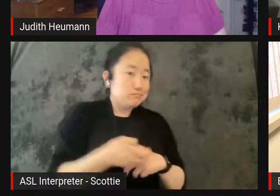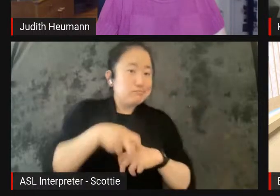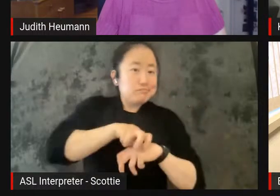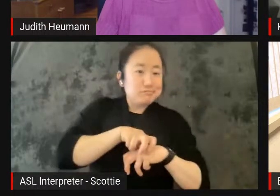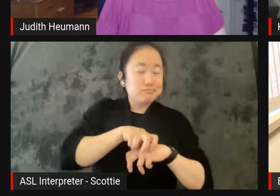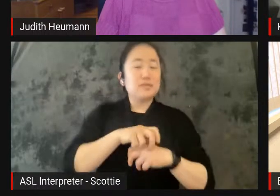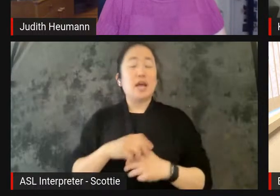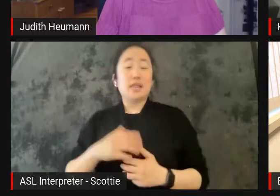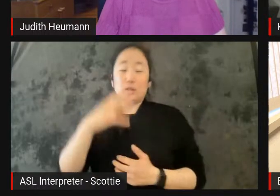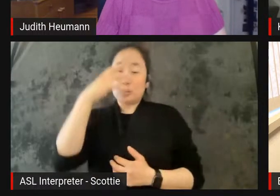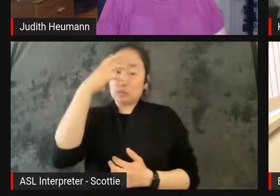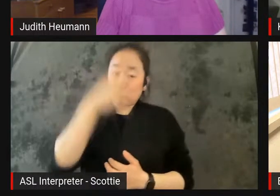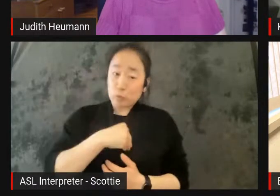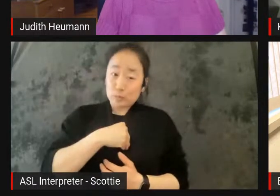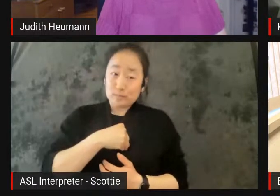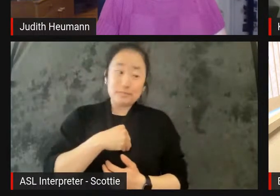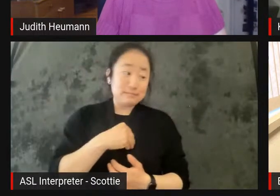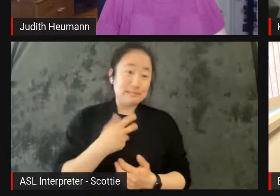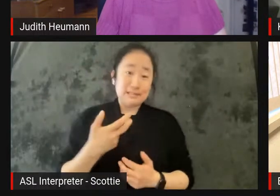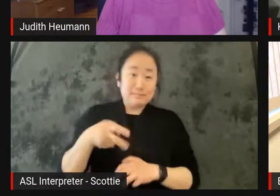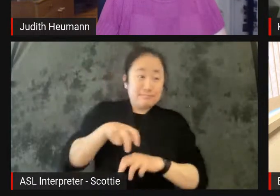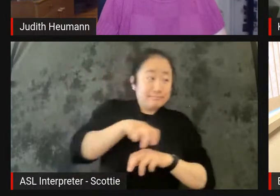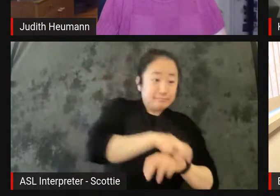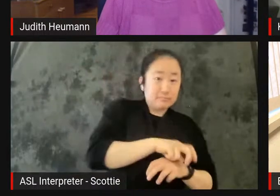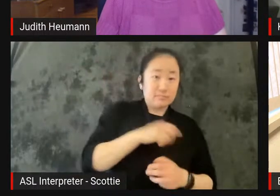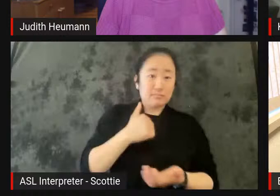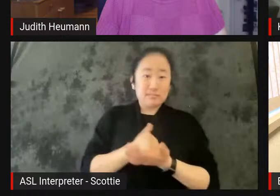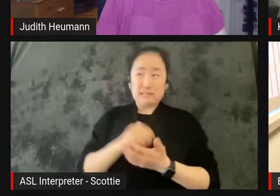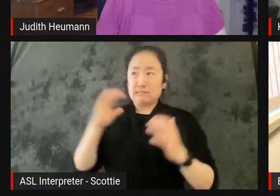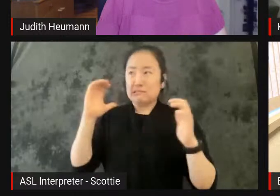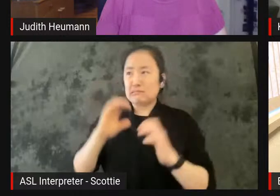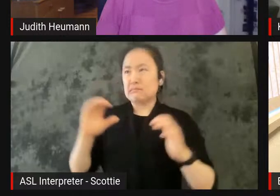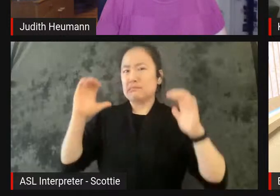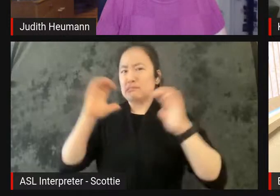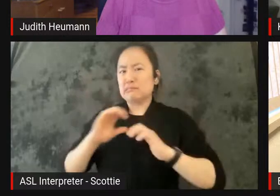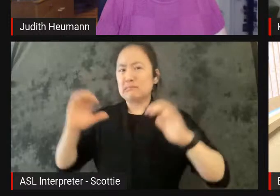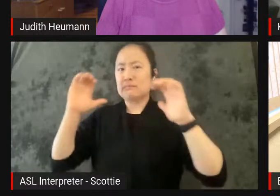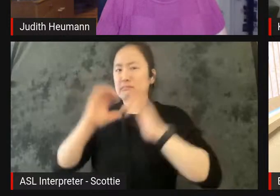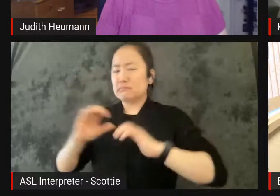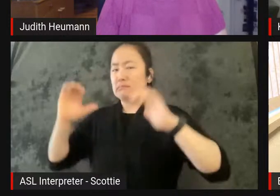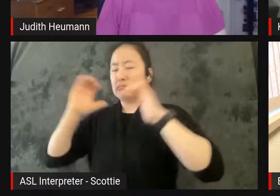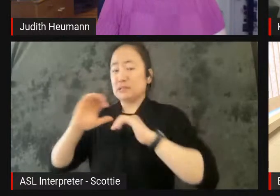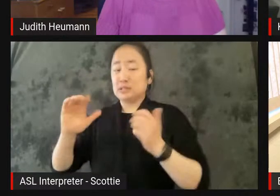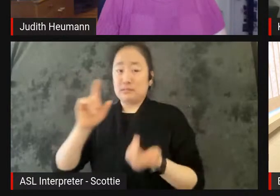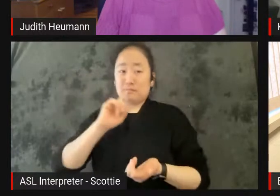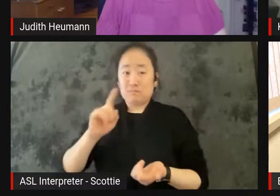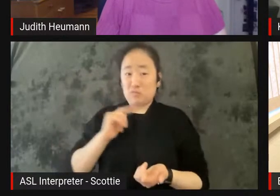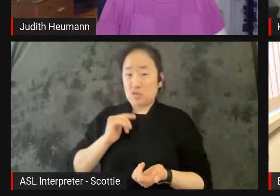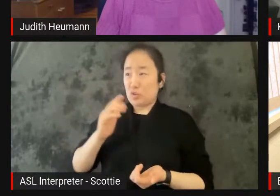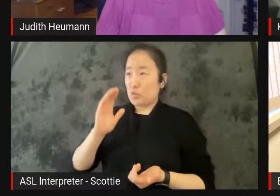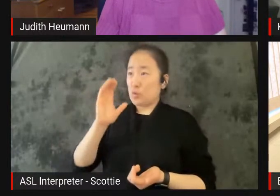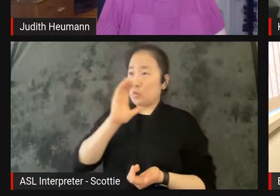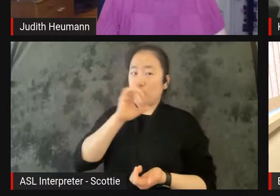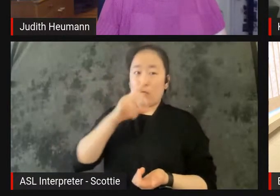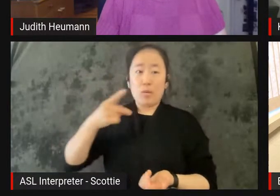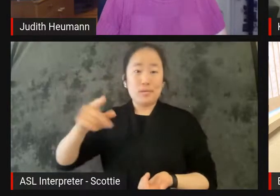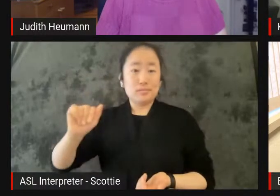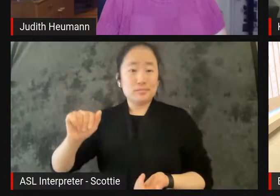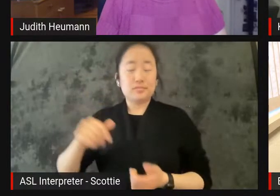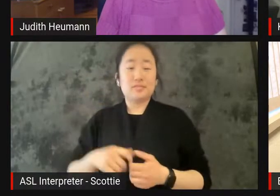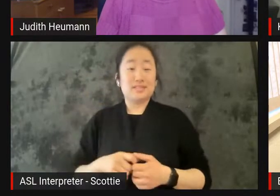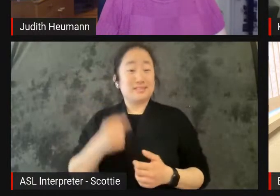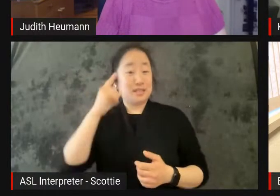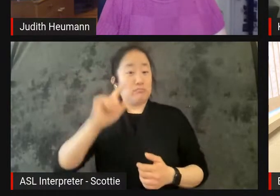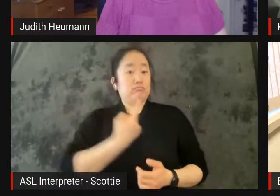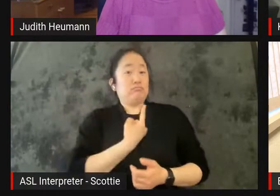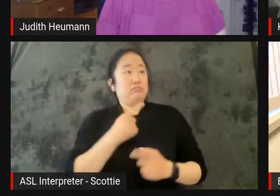to fill the jobs that I need. This is, like, I think, going on all over the country and the world. So I've been having numbers